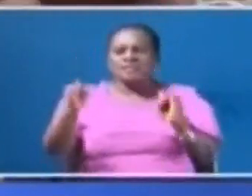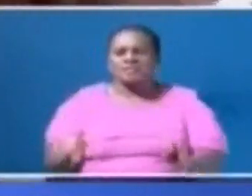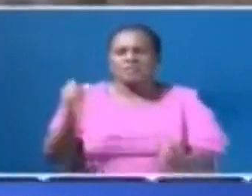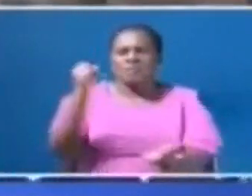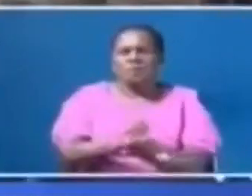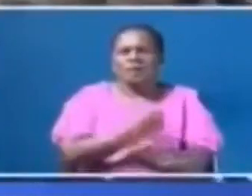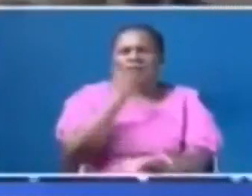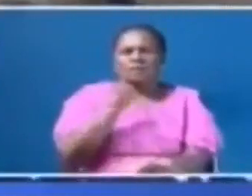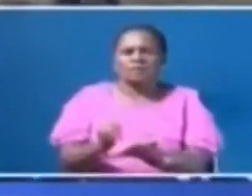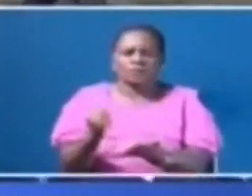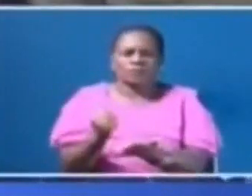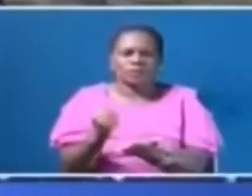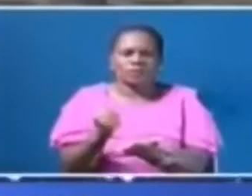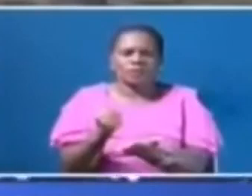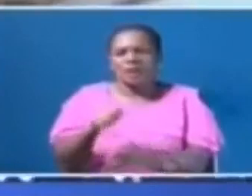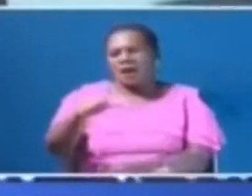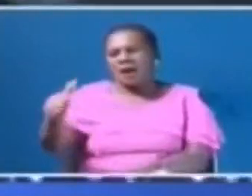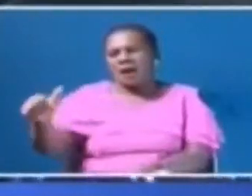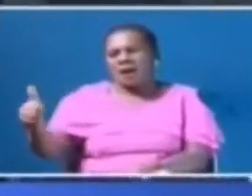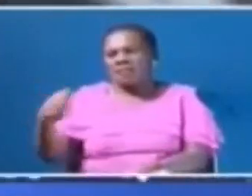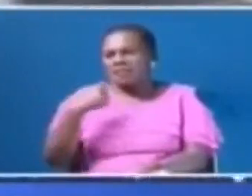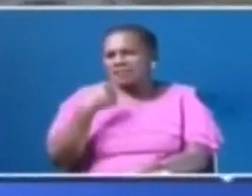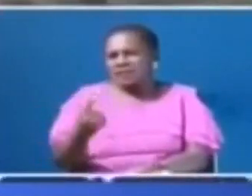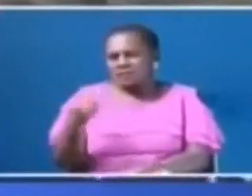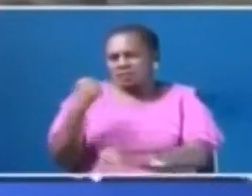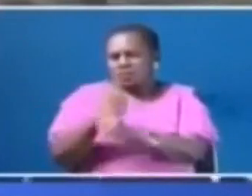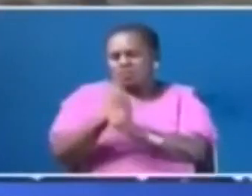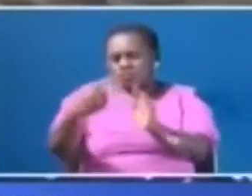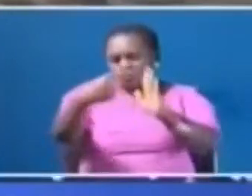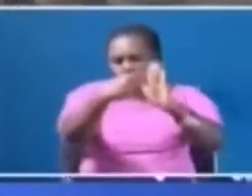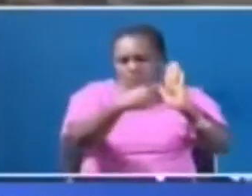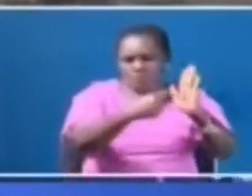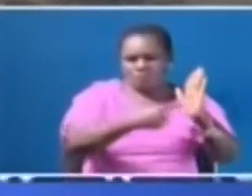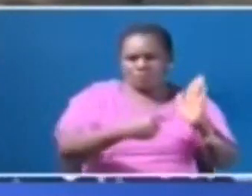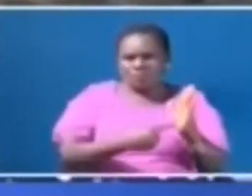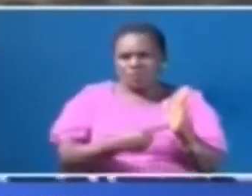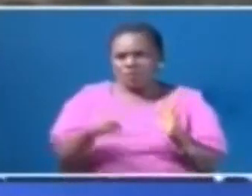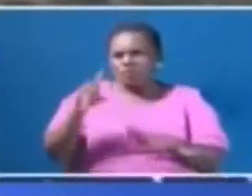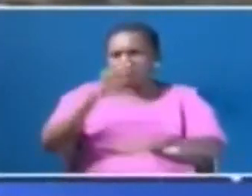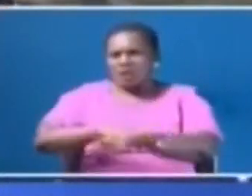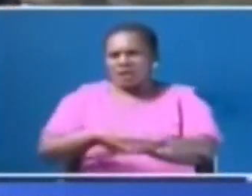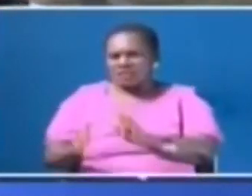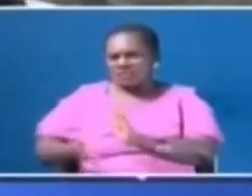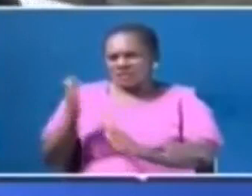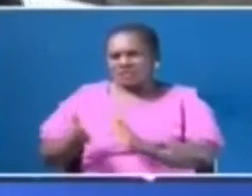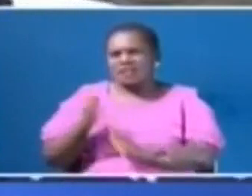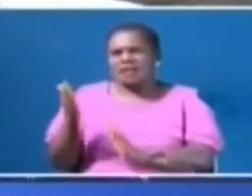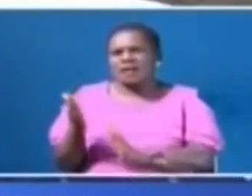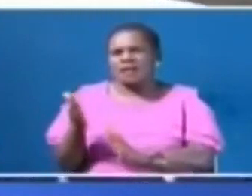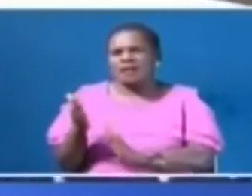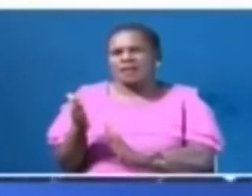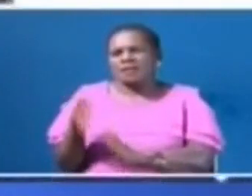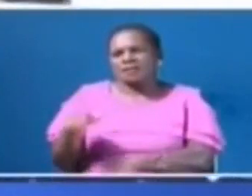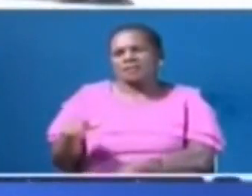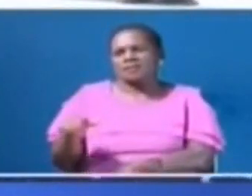passport. But those of us when you truly fanya hivi, you have to do this and this so that you get it faster. So for